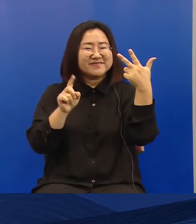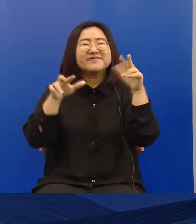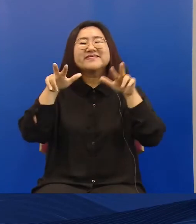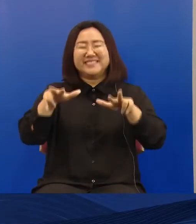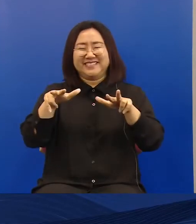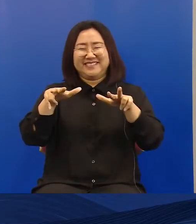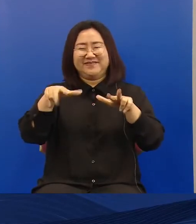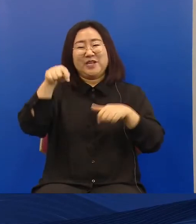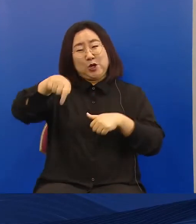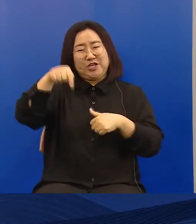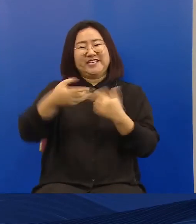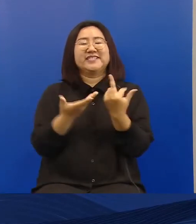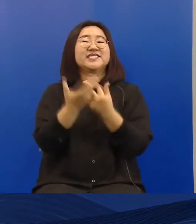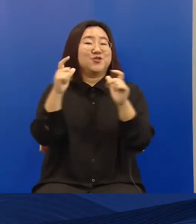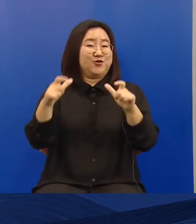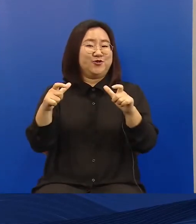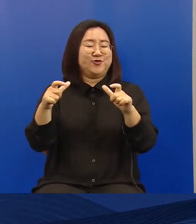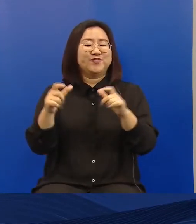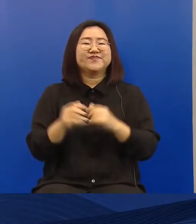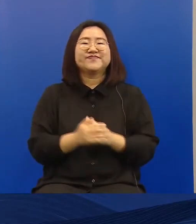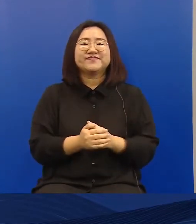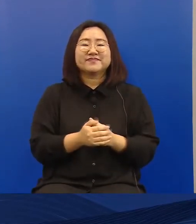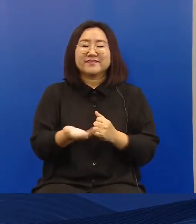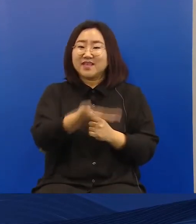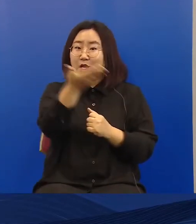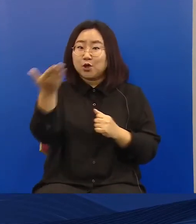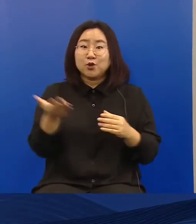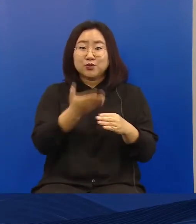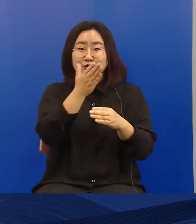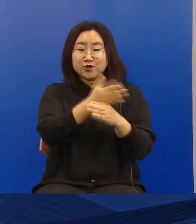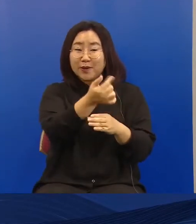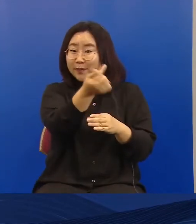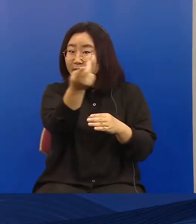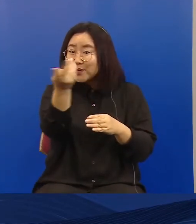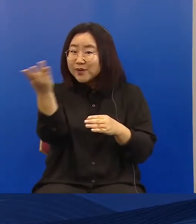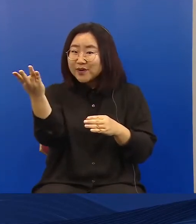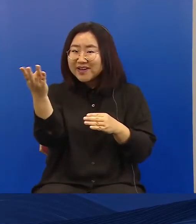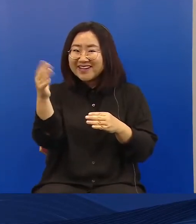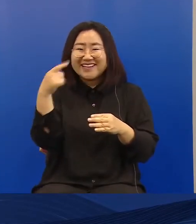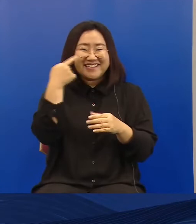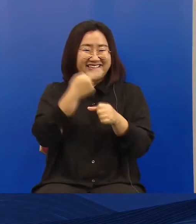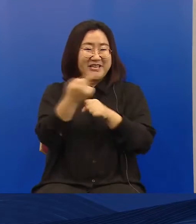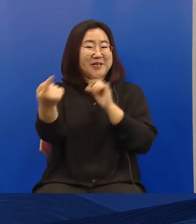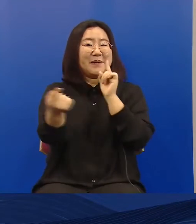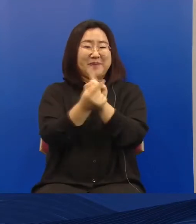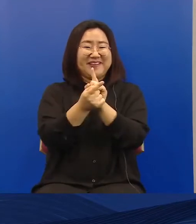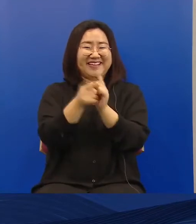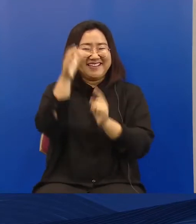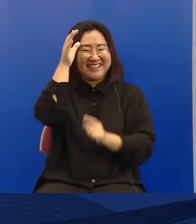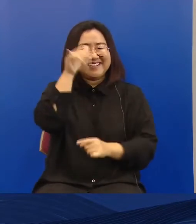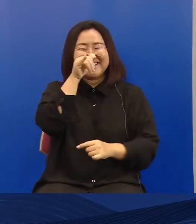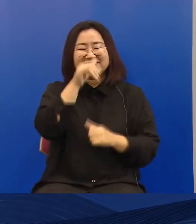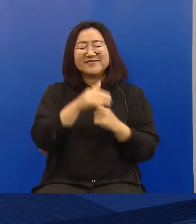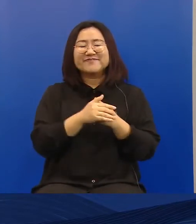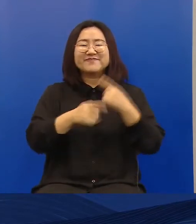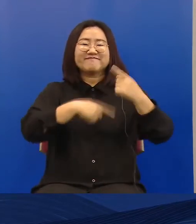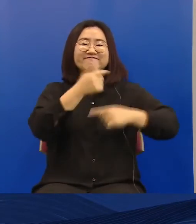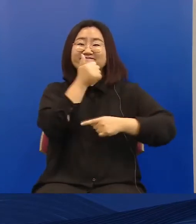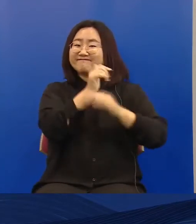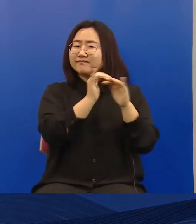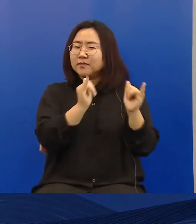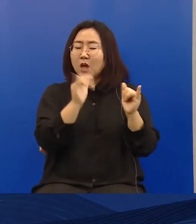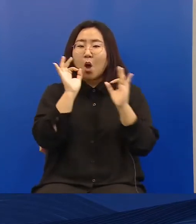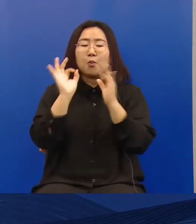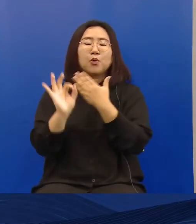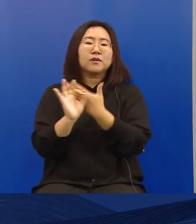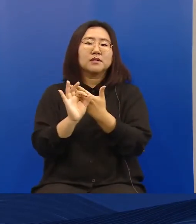are, Jeju Island. I hope that some of you will be able to join us there. When it comes to sign language interpreters, our work has been